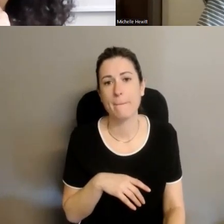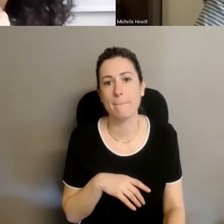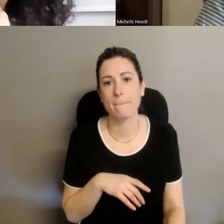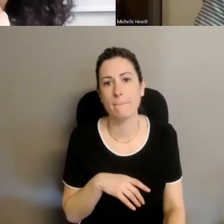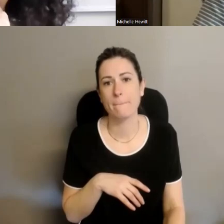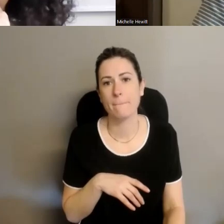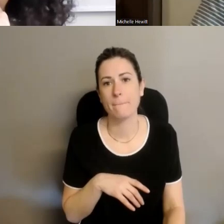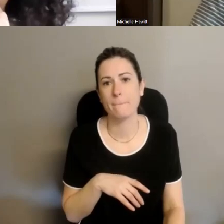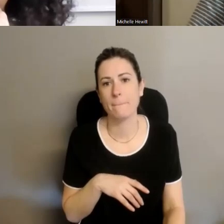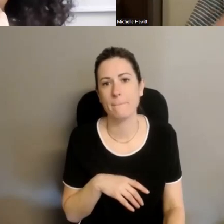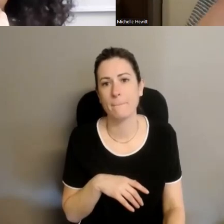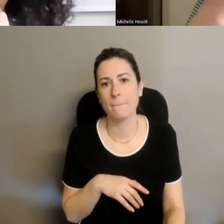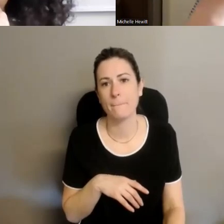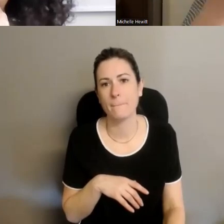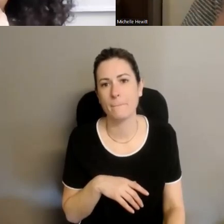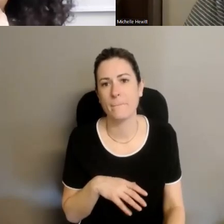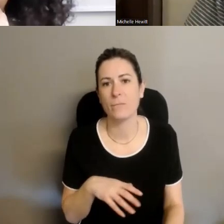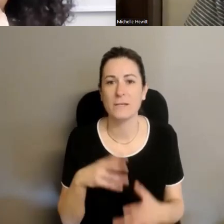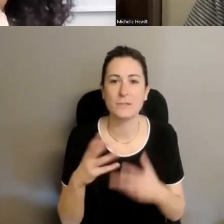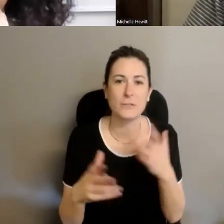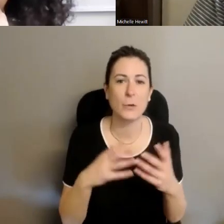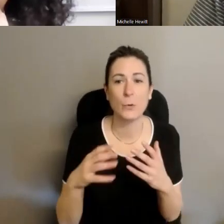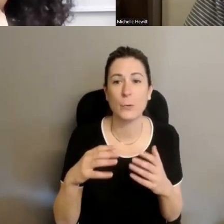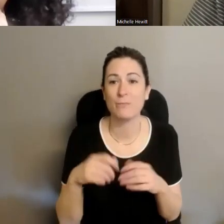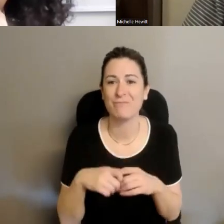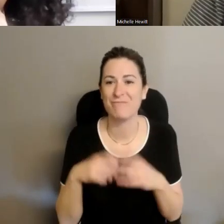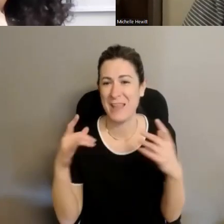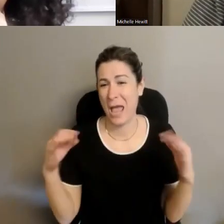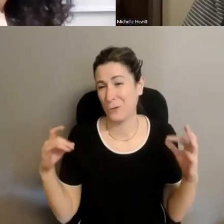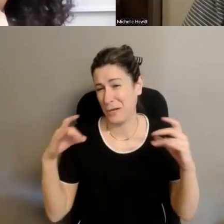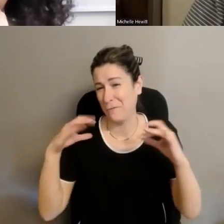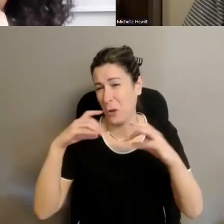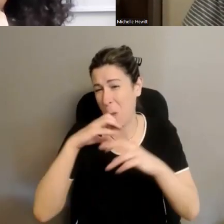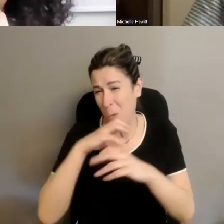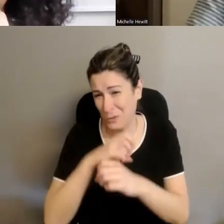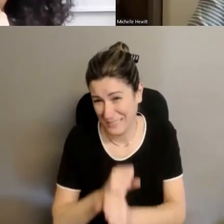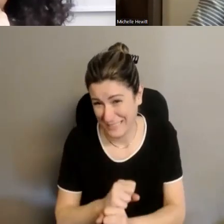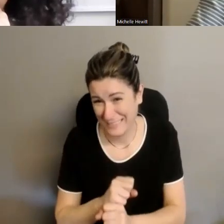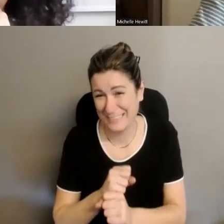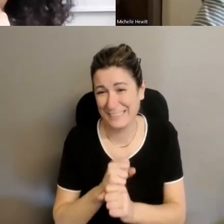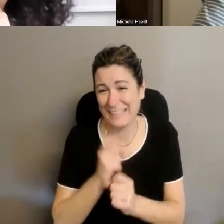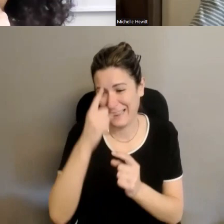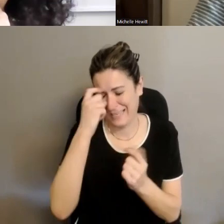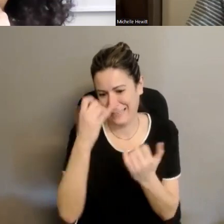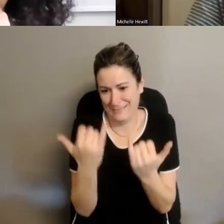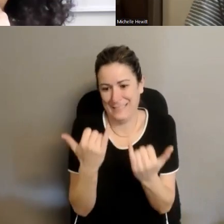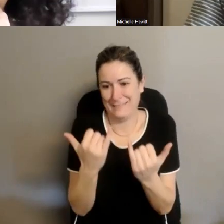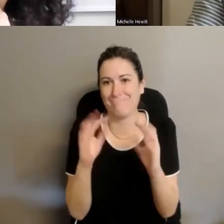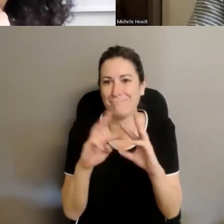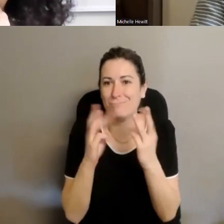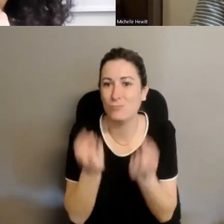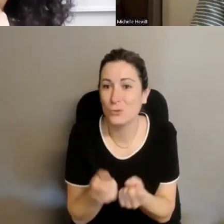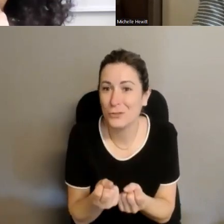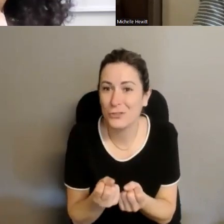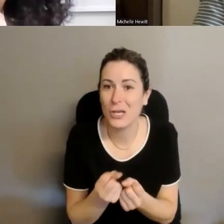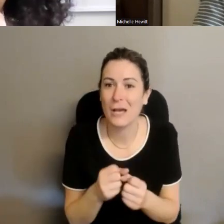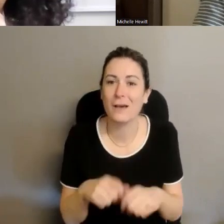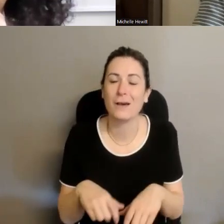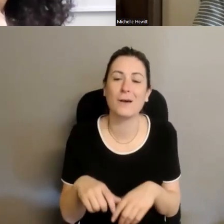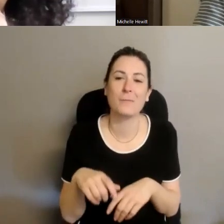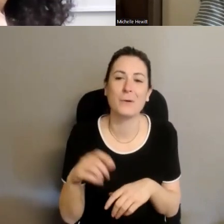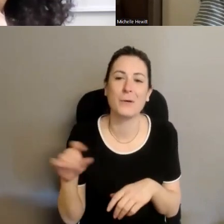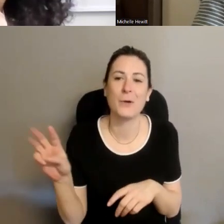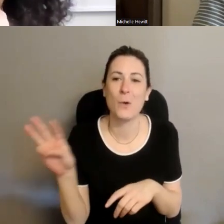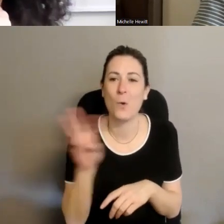gendered lens from West Coast Leaf and the disability lens, that you know, the reason that we joined you in